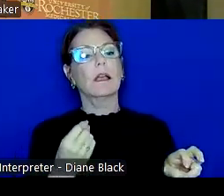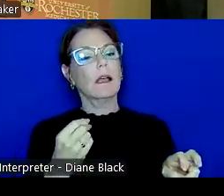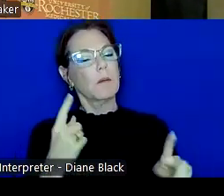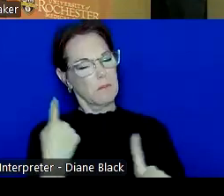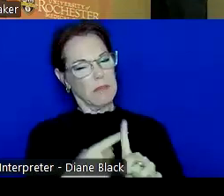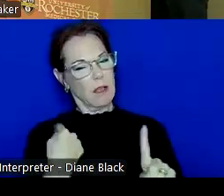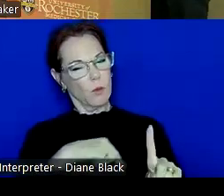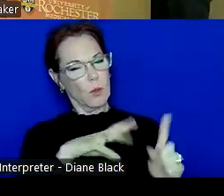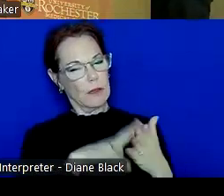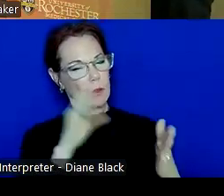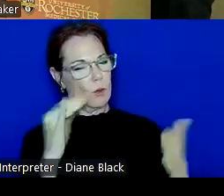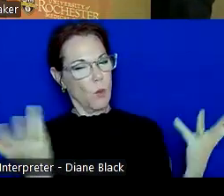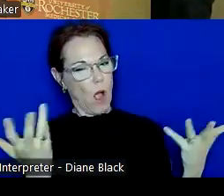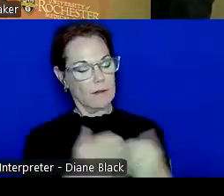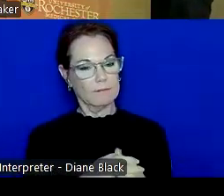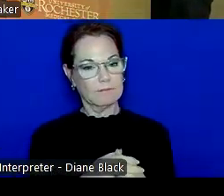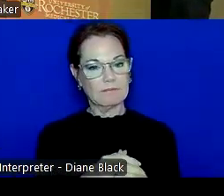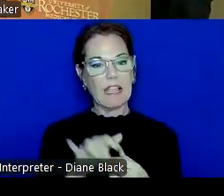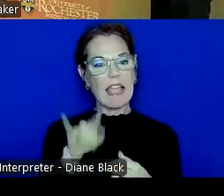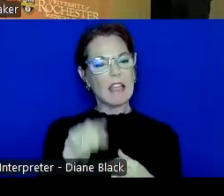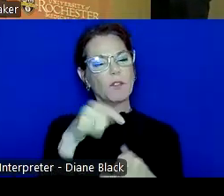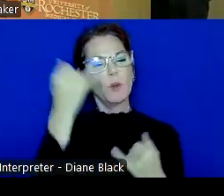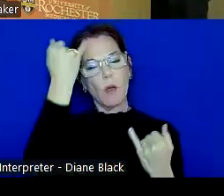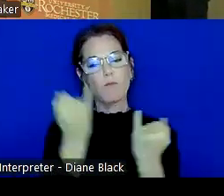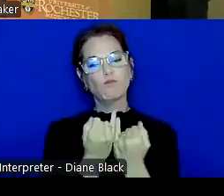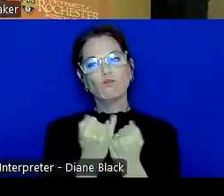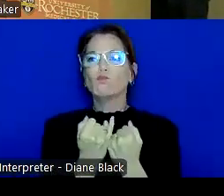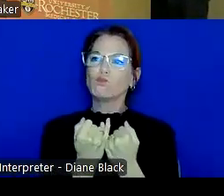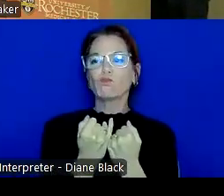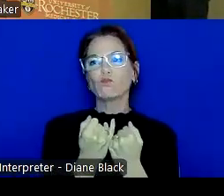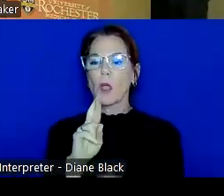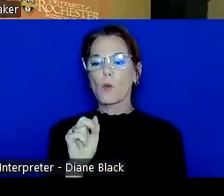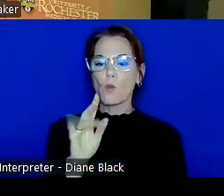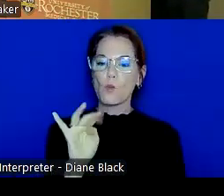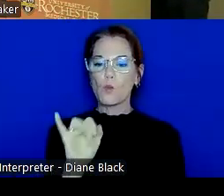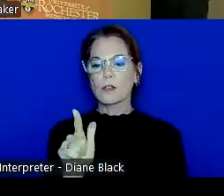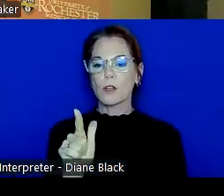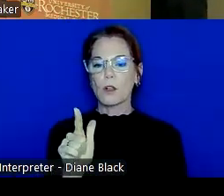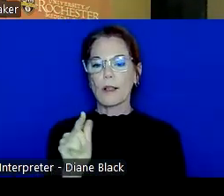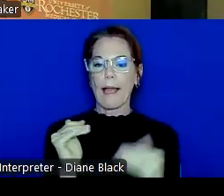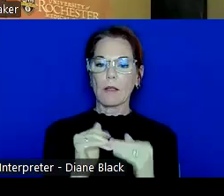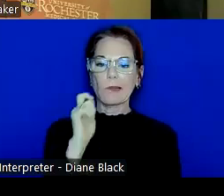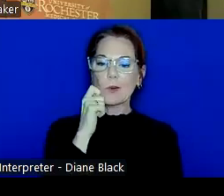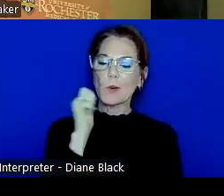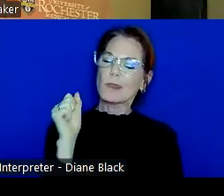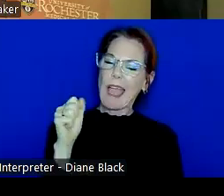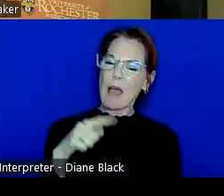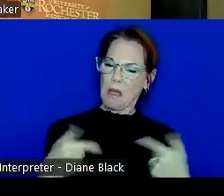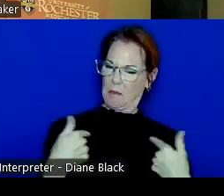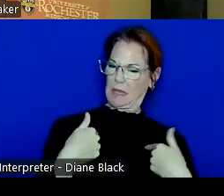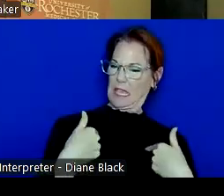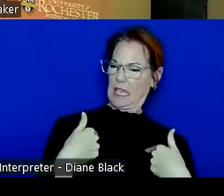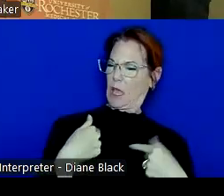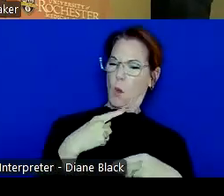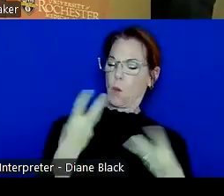if you're sitting here and you're like, yeah, racial equity is cool, but like, what about like myself? What about the economics? Like,